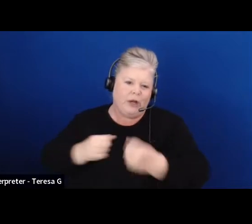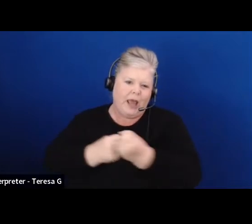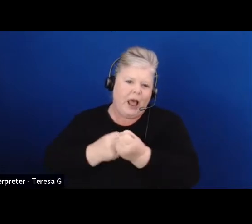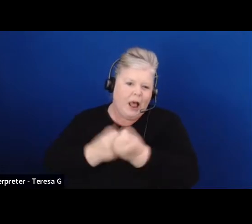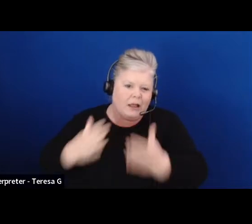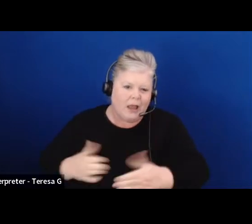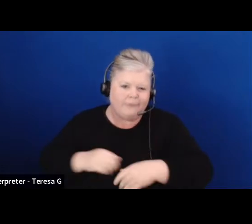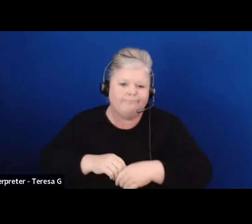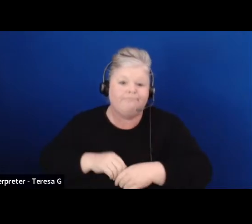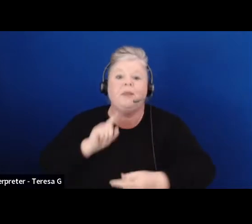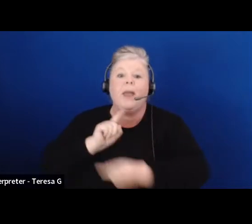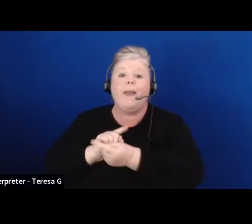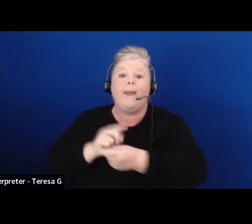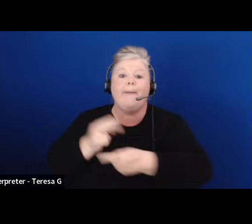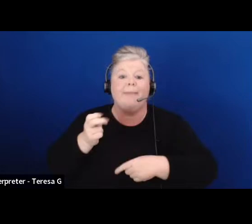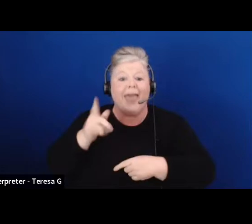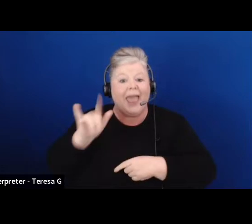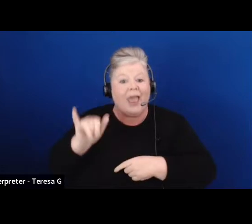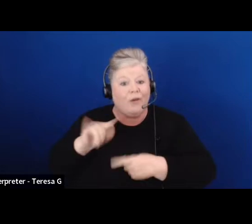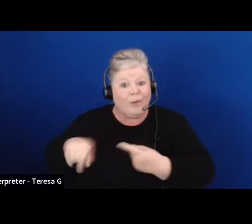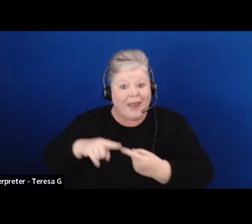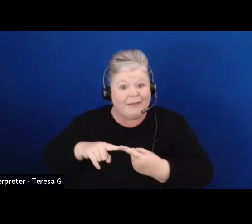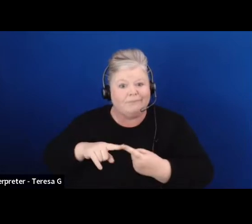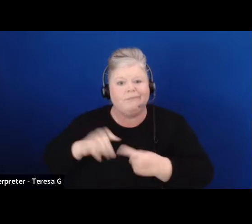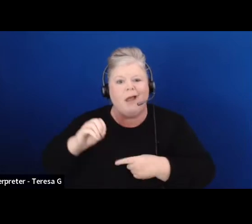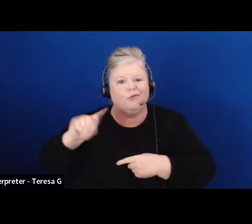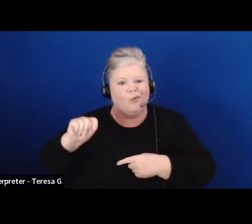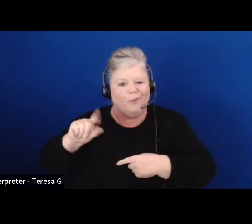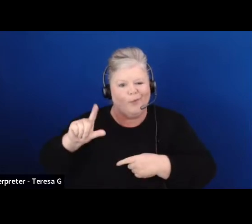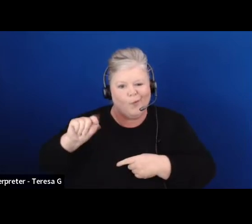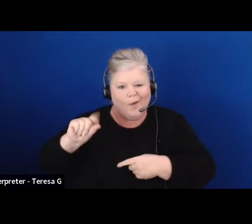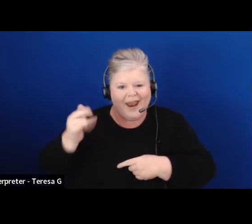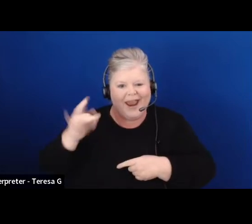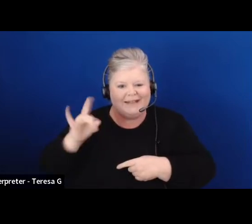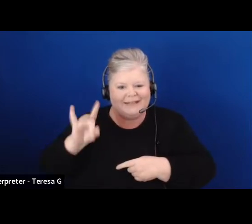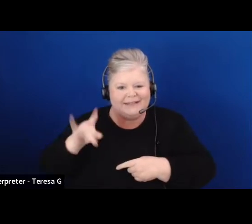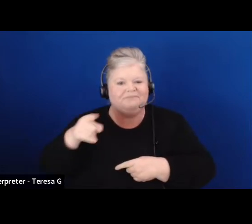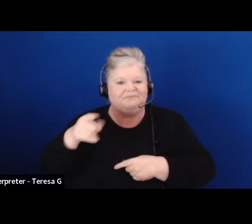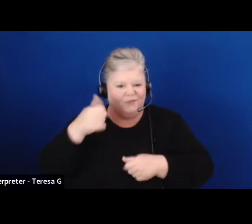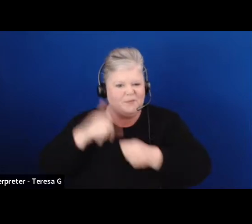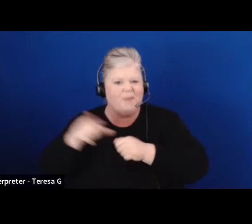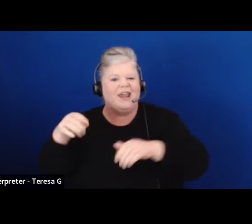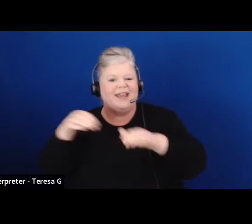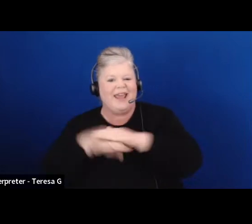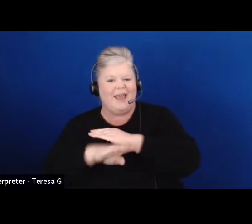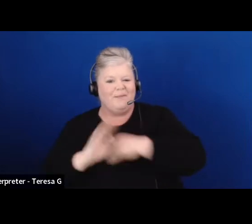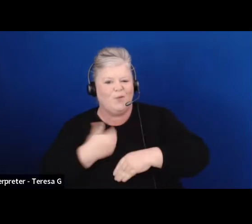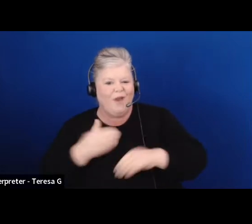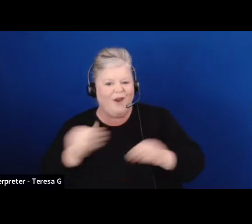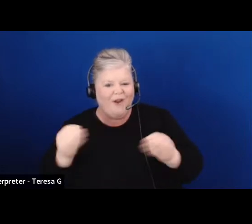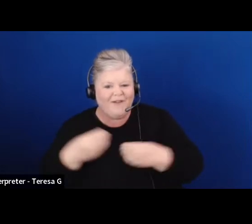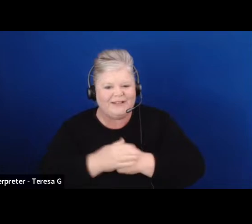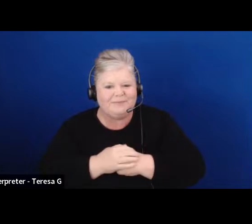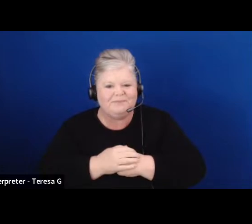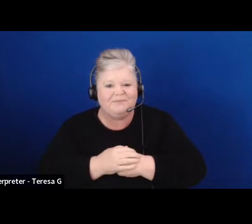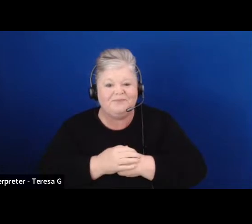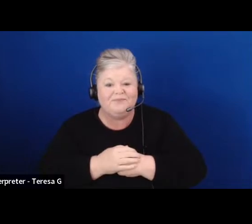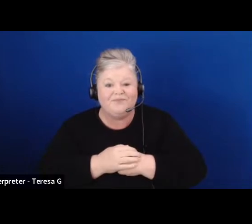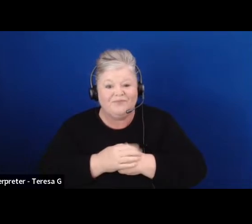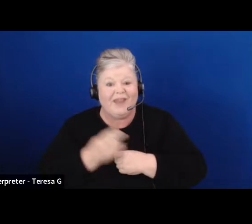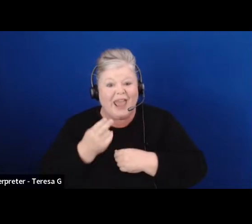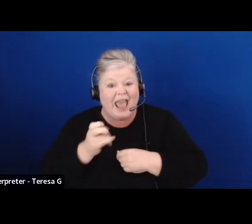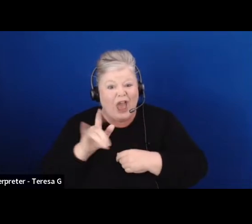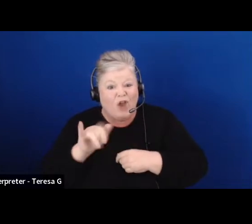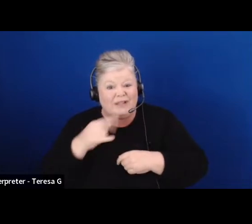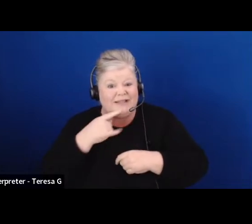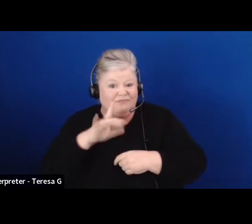Harry in October of 2018 when he walked into our office and he said, hey, I'm struggling